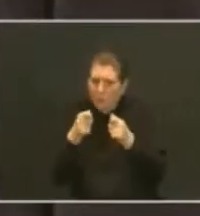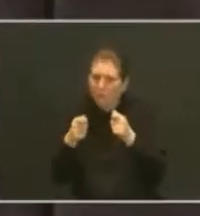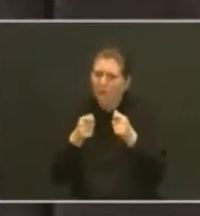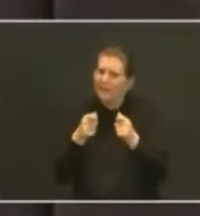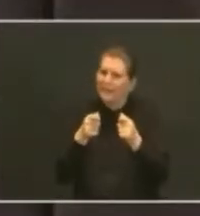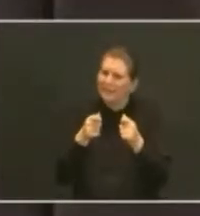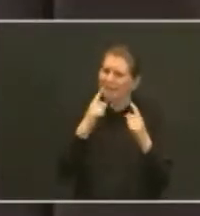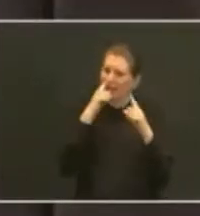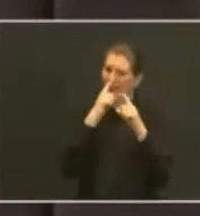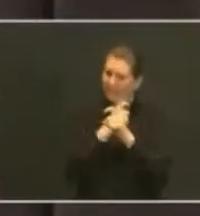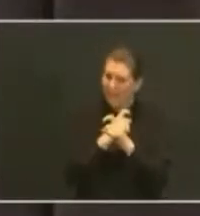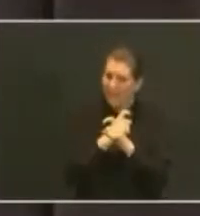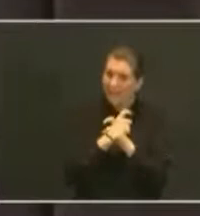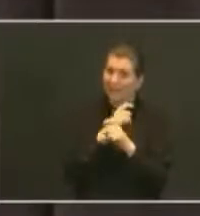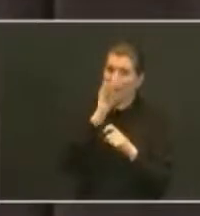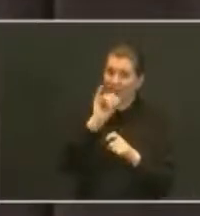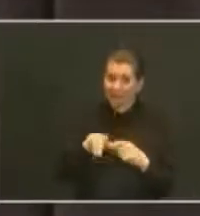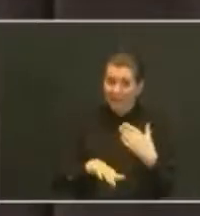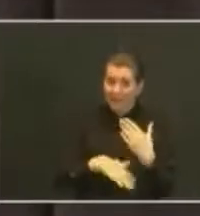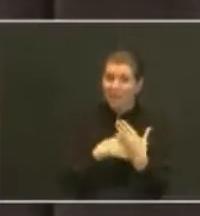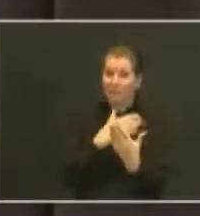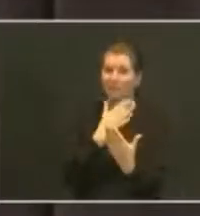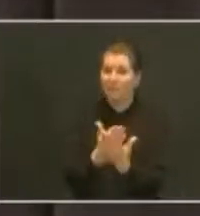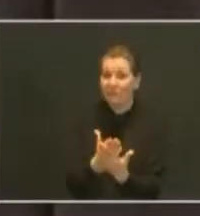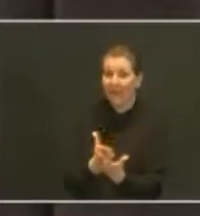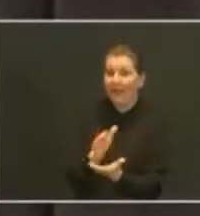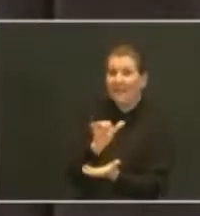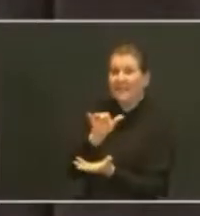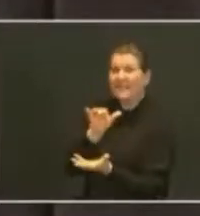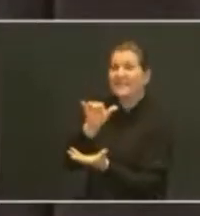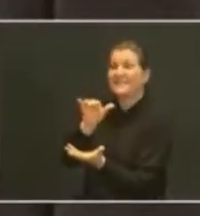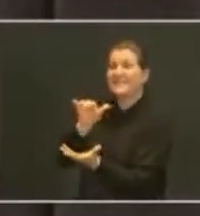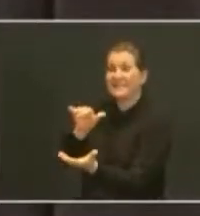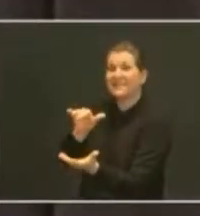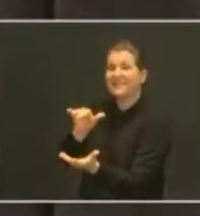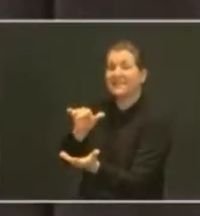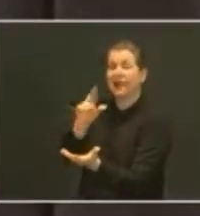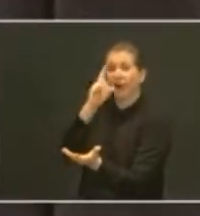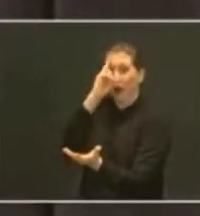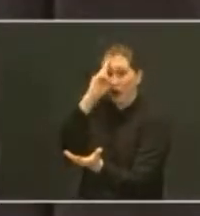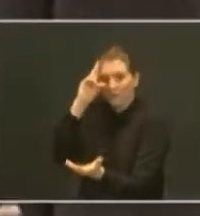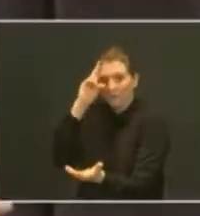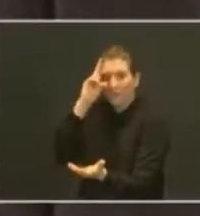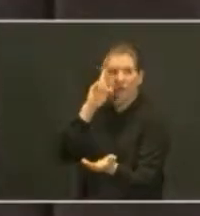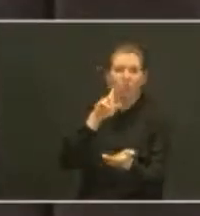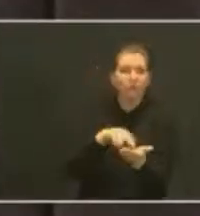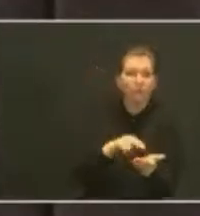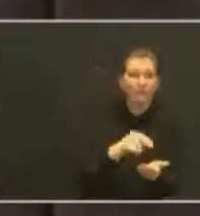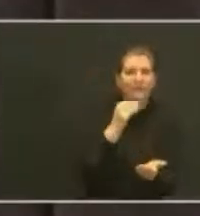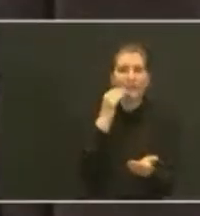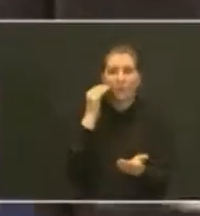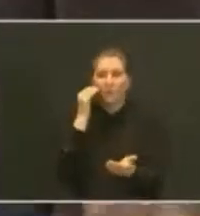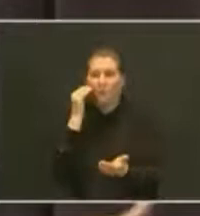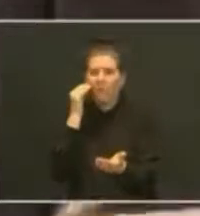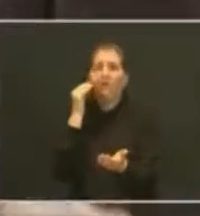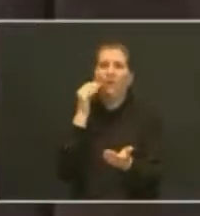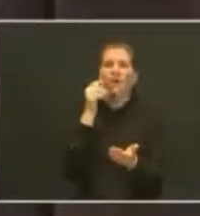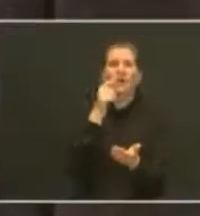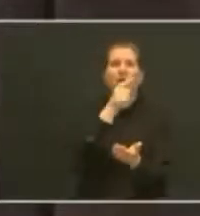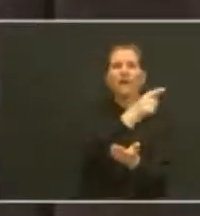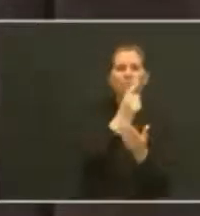us shipping the vaccine out to the proper vaccinator in Rhode Island. At times, that was one of